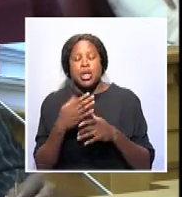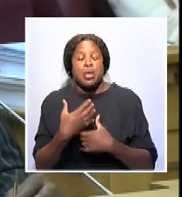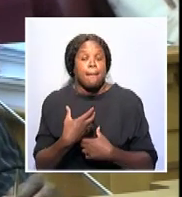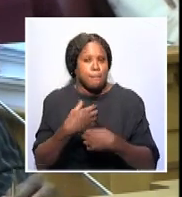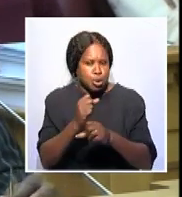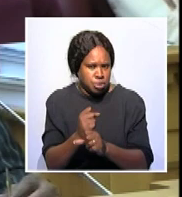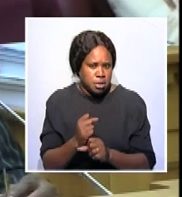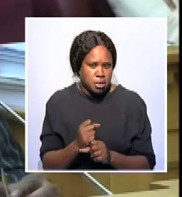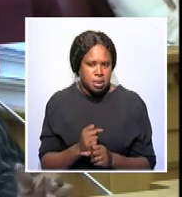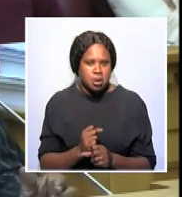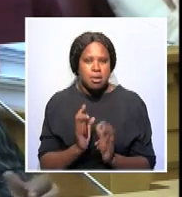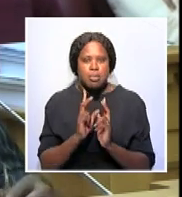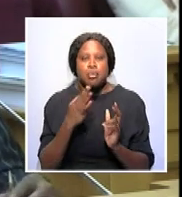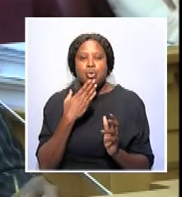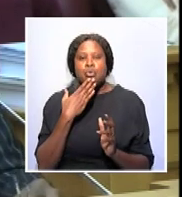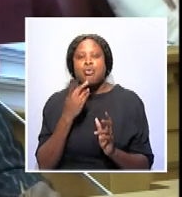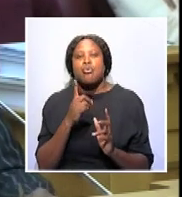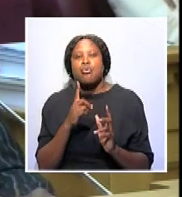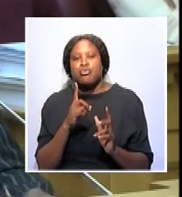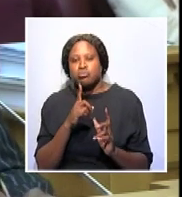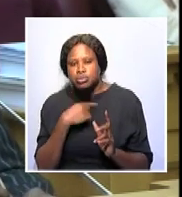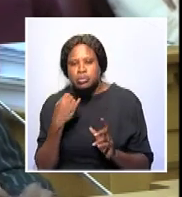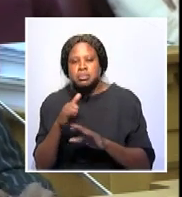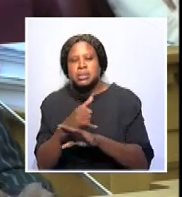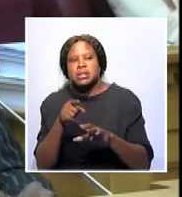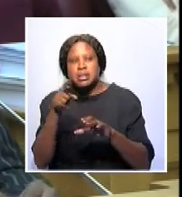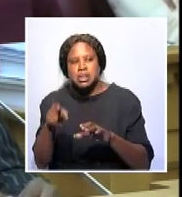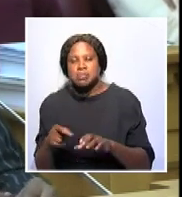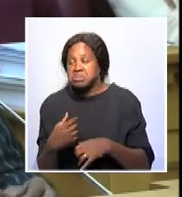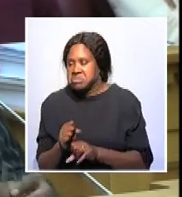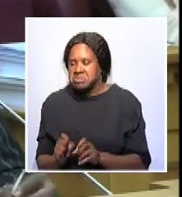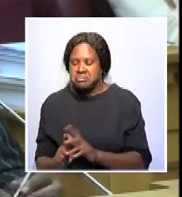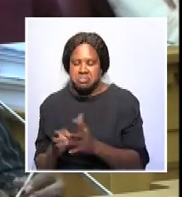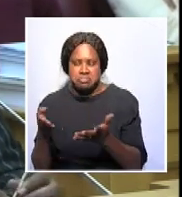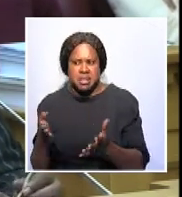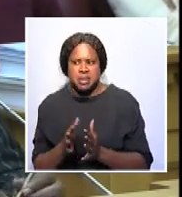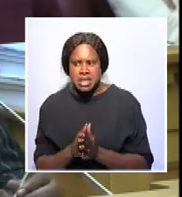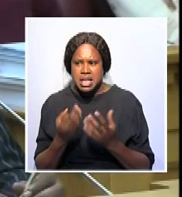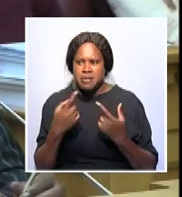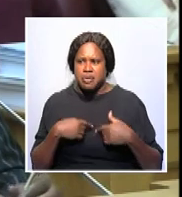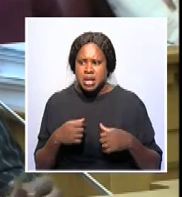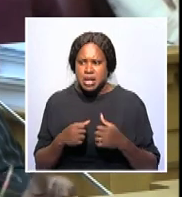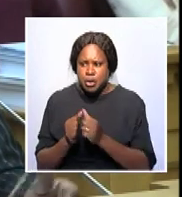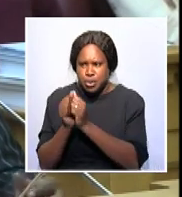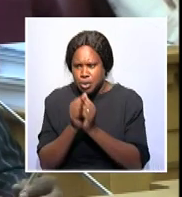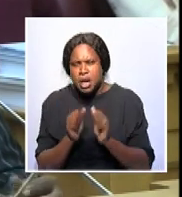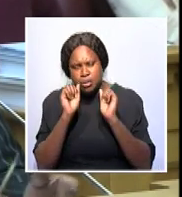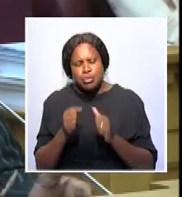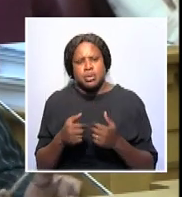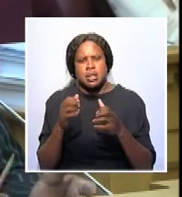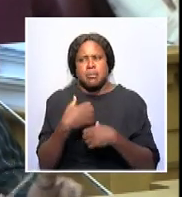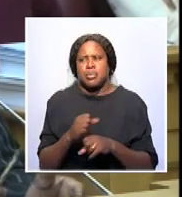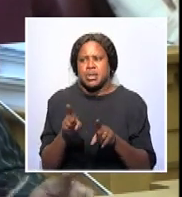committed, Aminus and that kind of areas. And if we are together, we can start with projects like